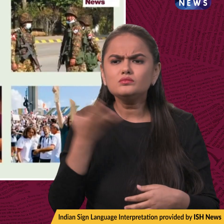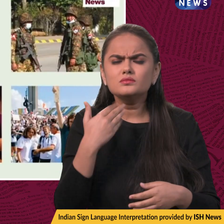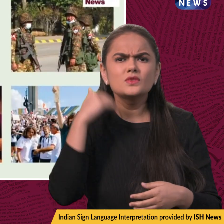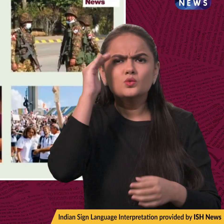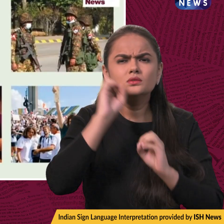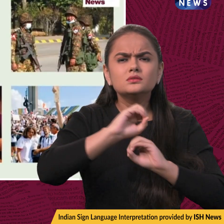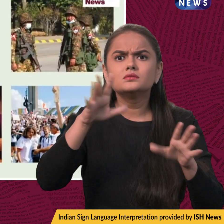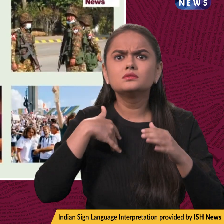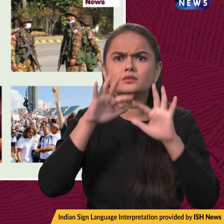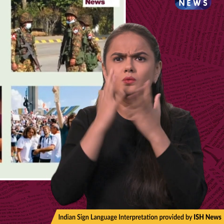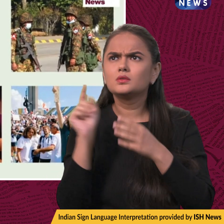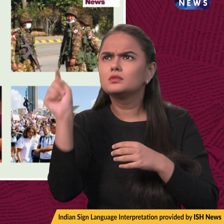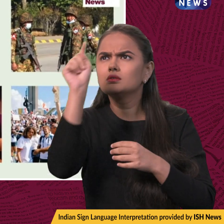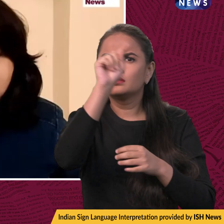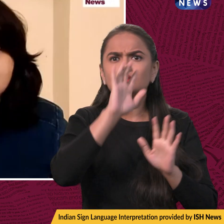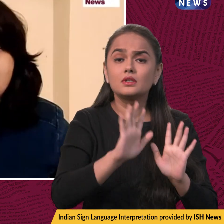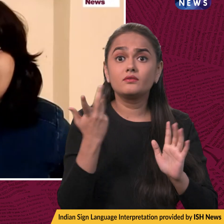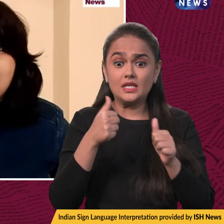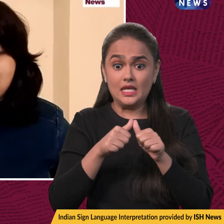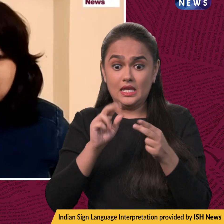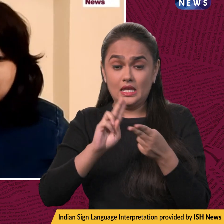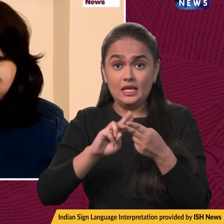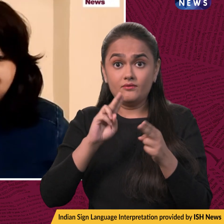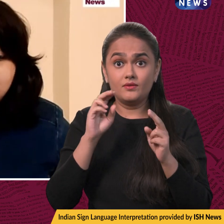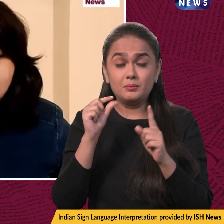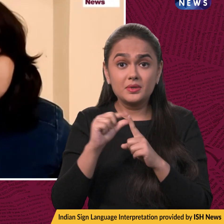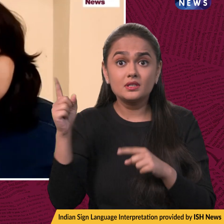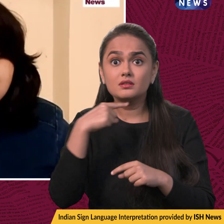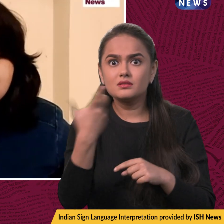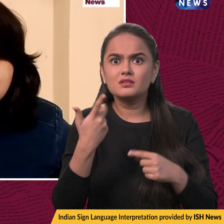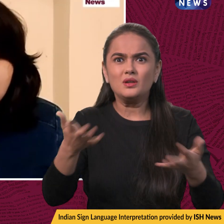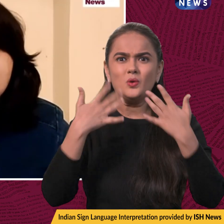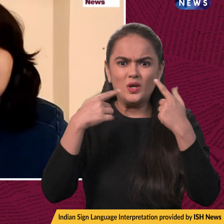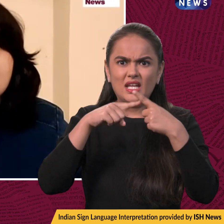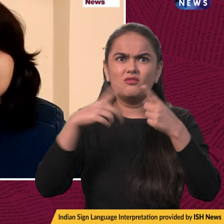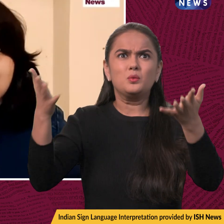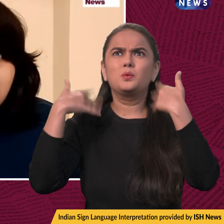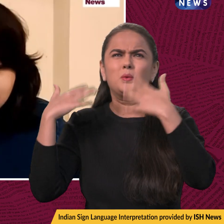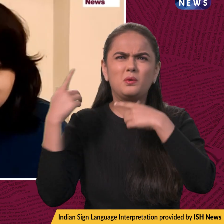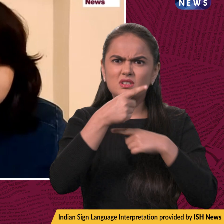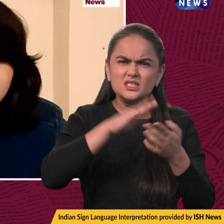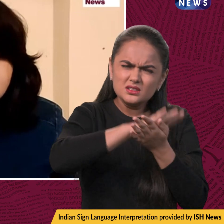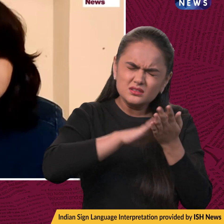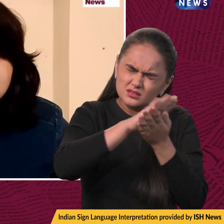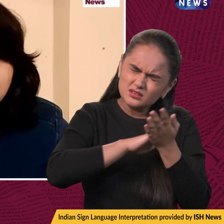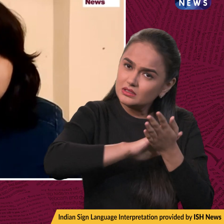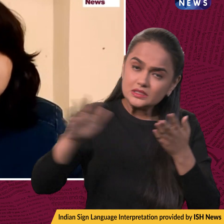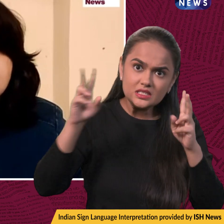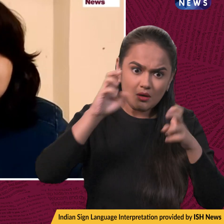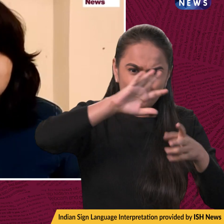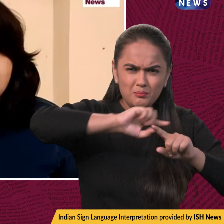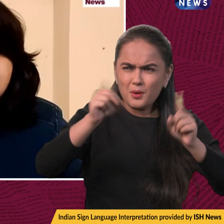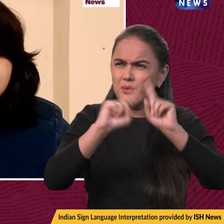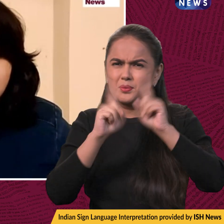news across the world right now. According to AFP, Typhoon Rai has ravaged the southern